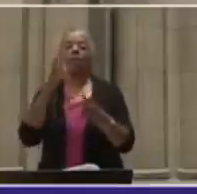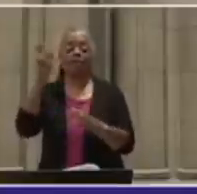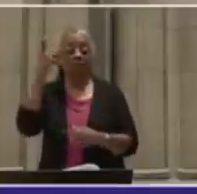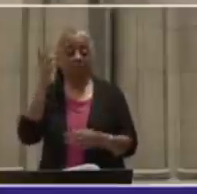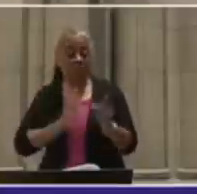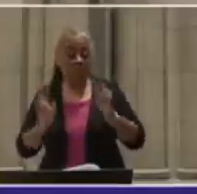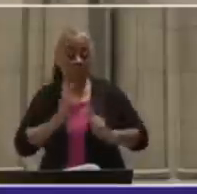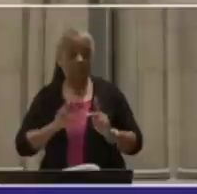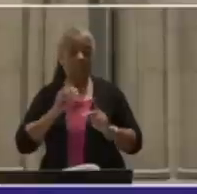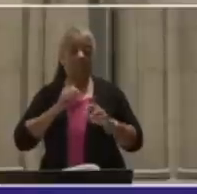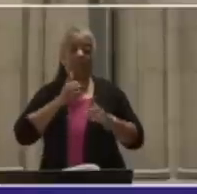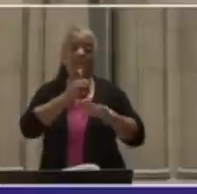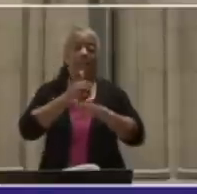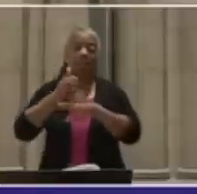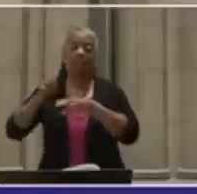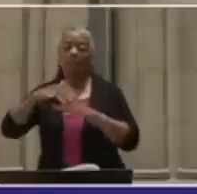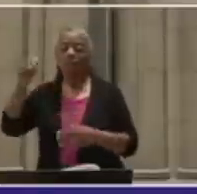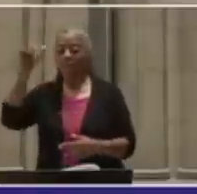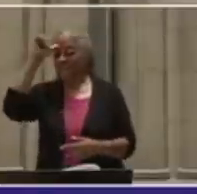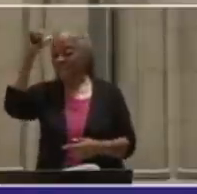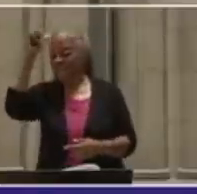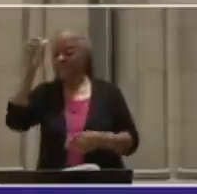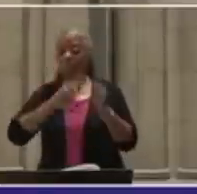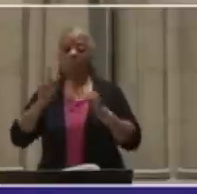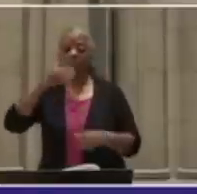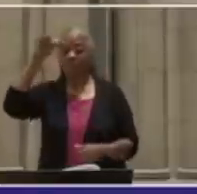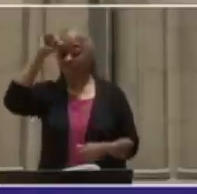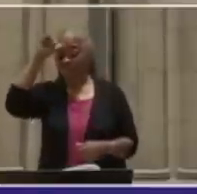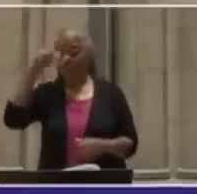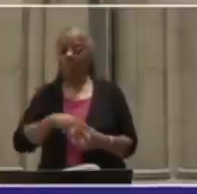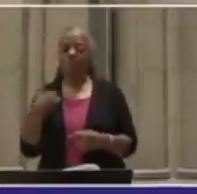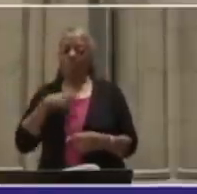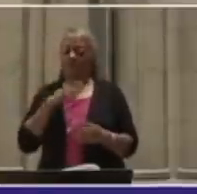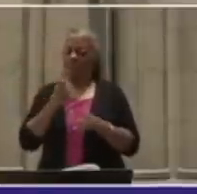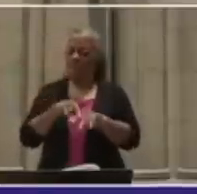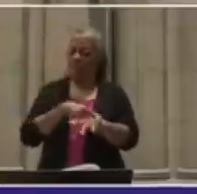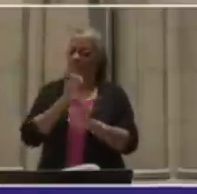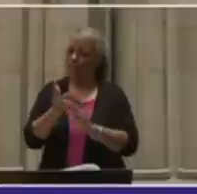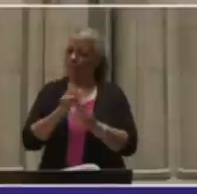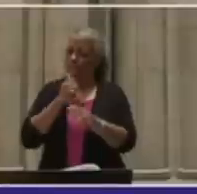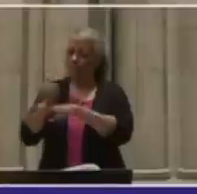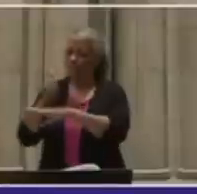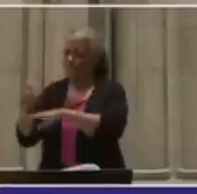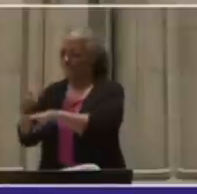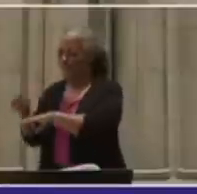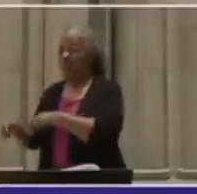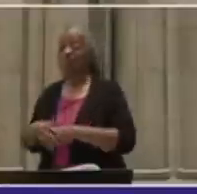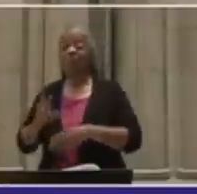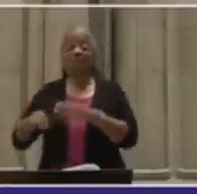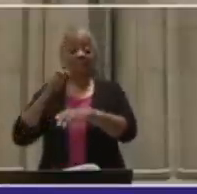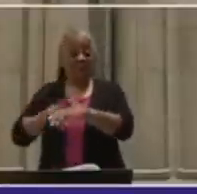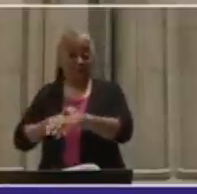it on India, people from India. We've had a long history of this. The Irish